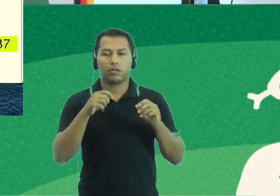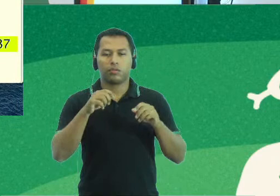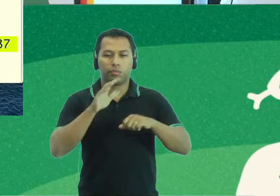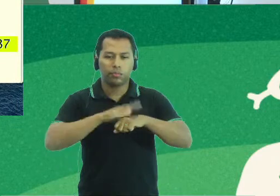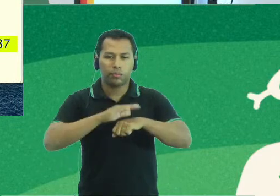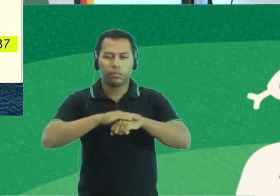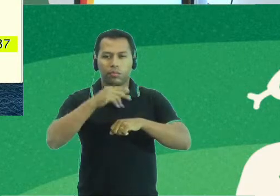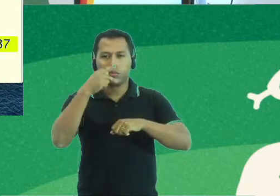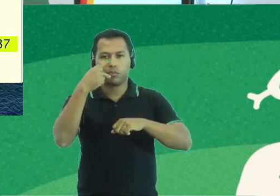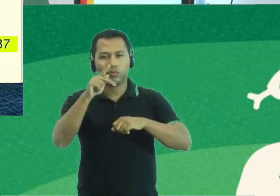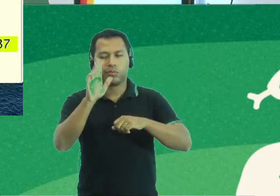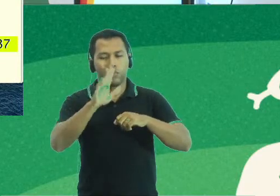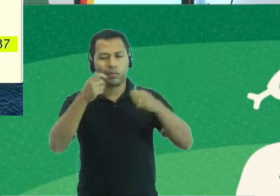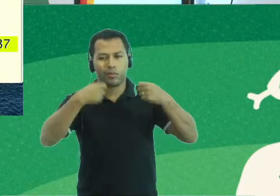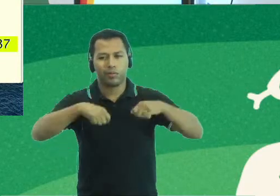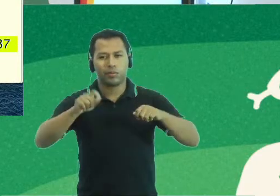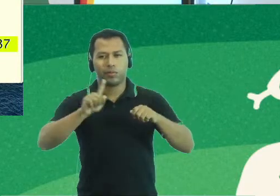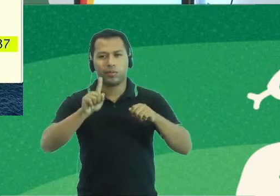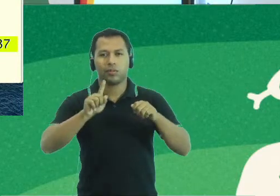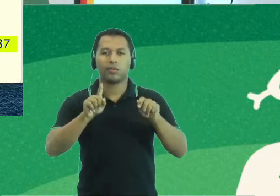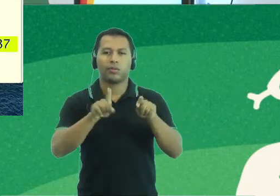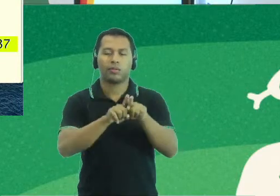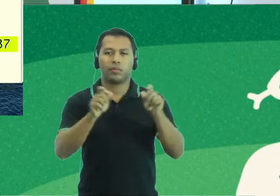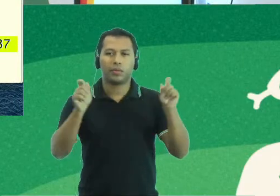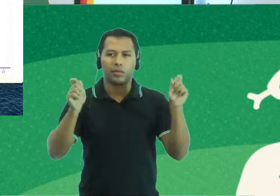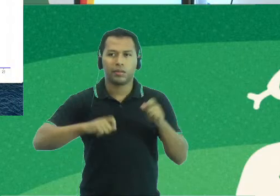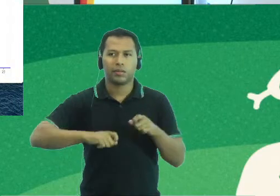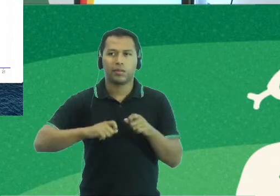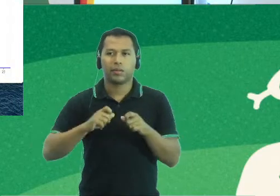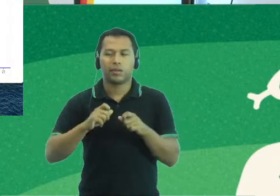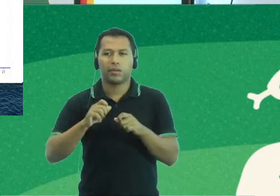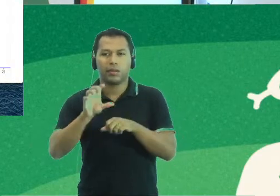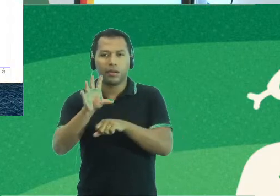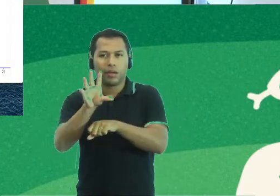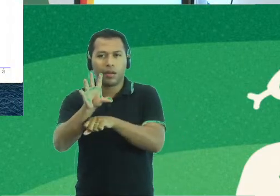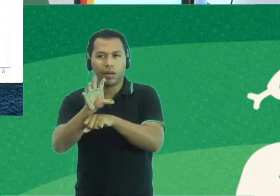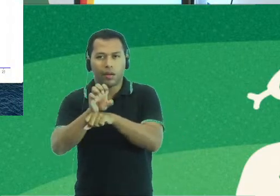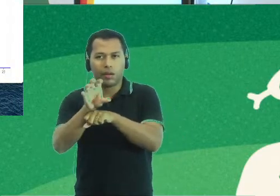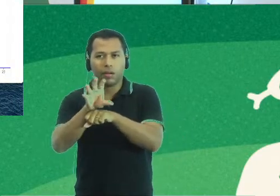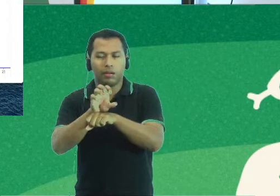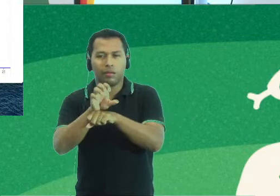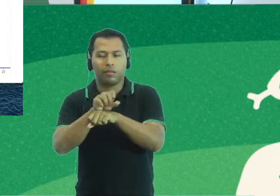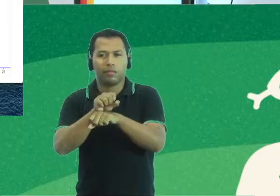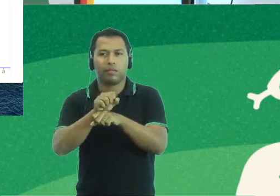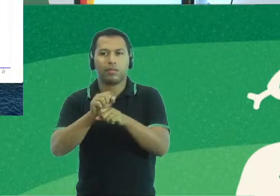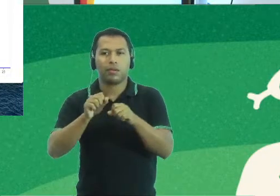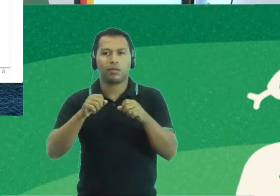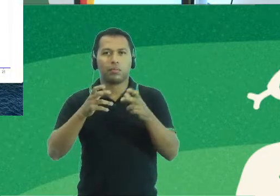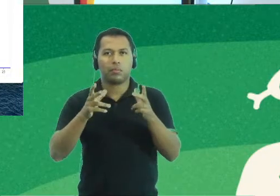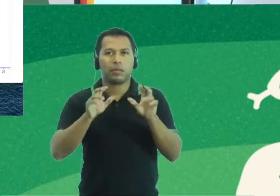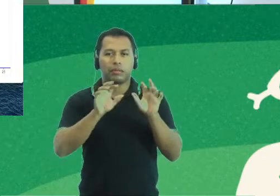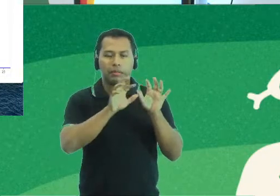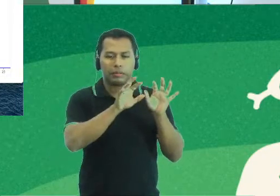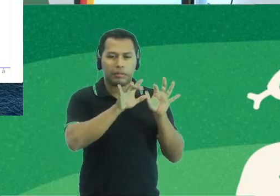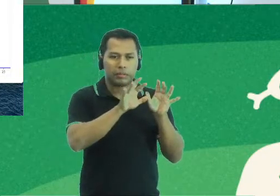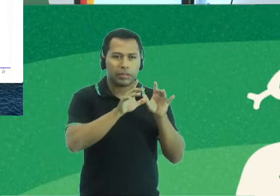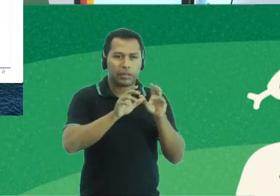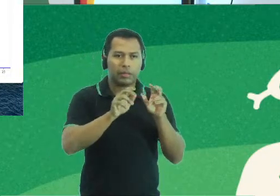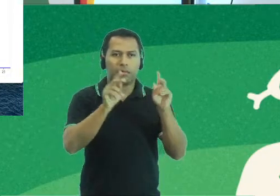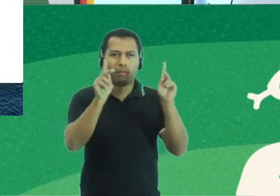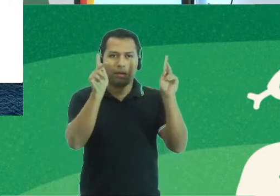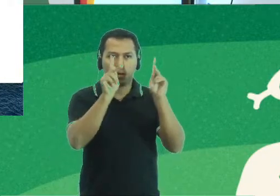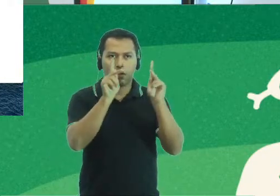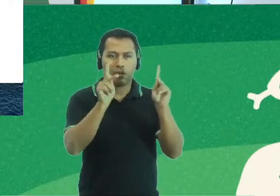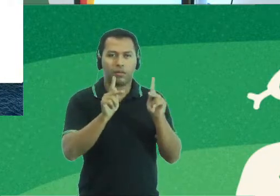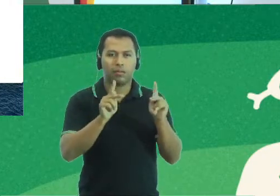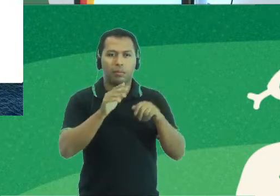for now. But yeah, if you don't want to write HTML by hand, SendGrid also has we have this thing called templates, so